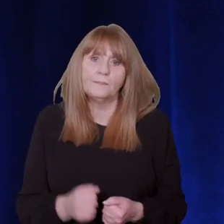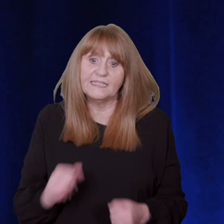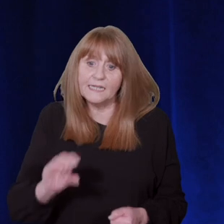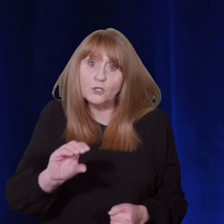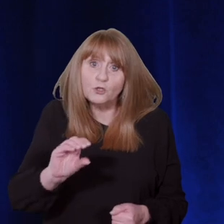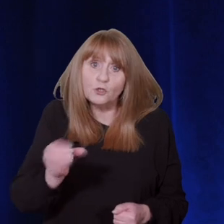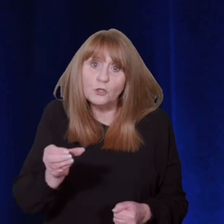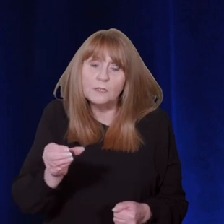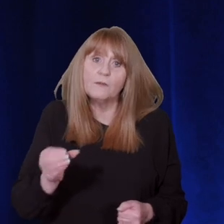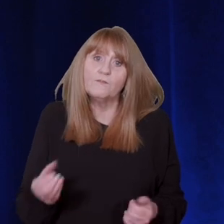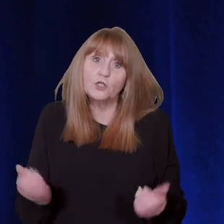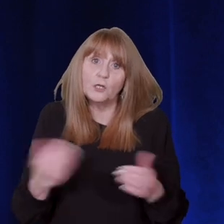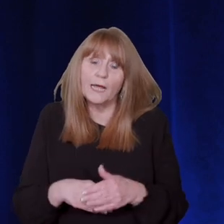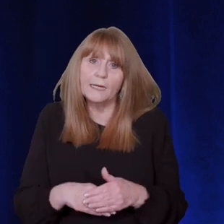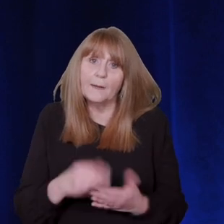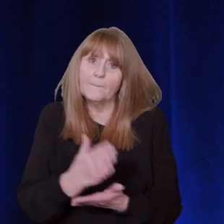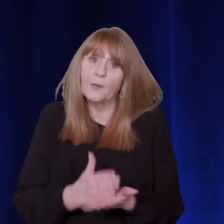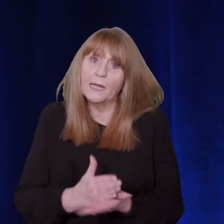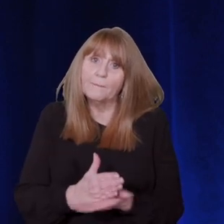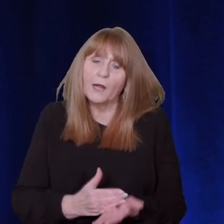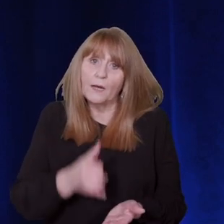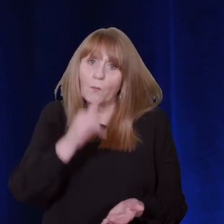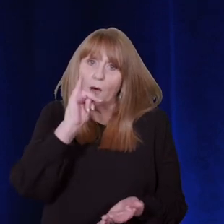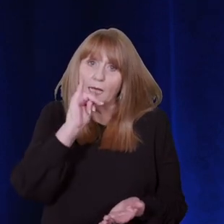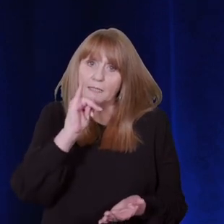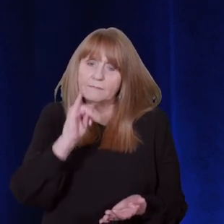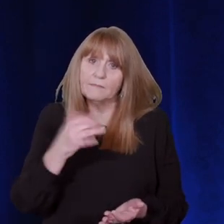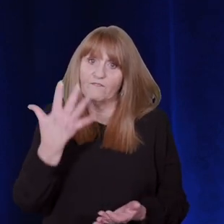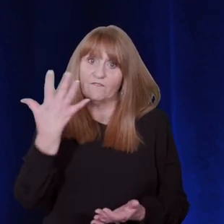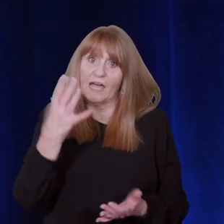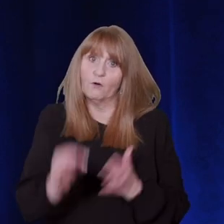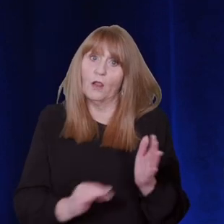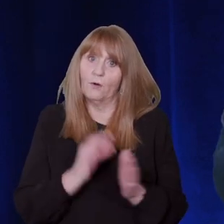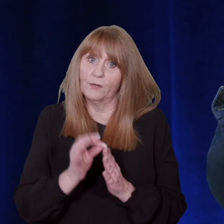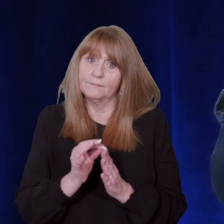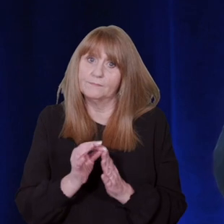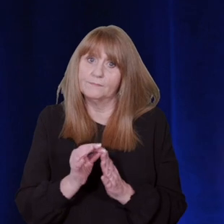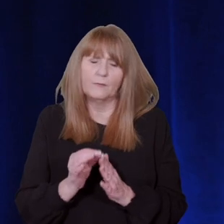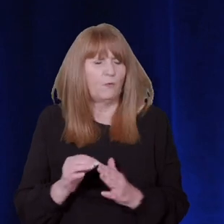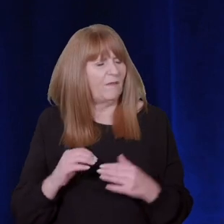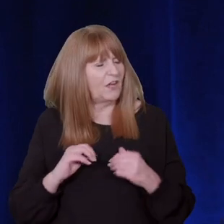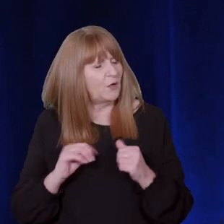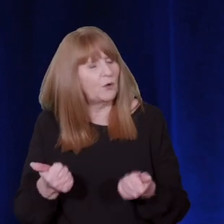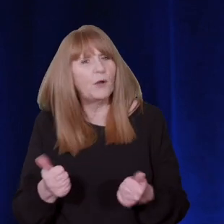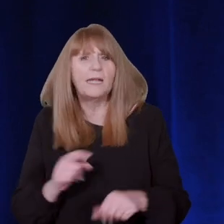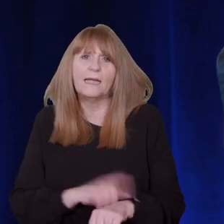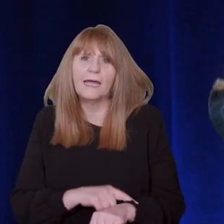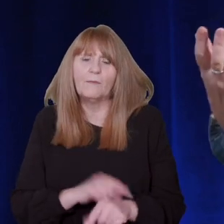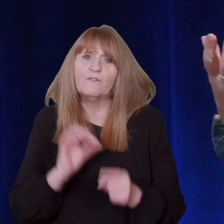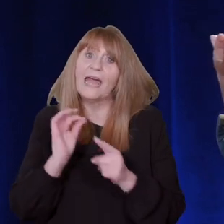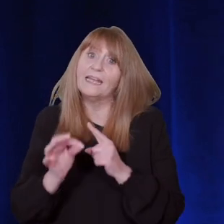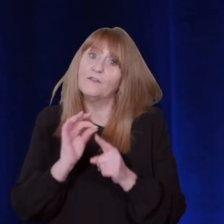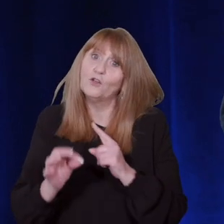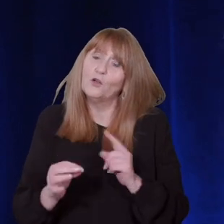tonight's breaking of bread time. 5 o'clock we're on. We're going to have a great time of talking and interviewing and